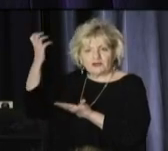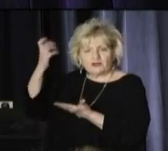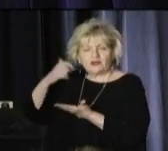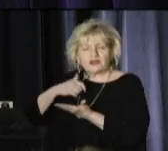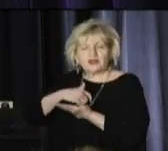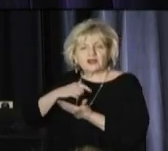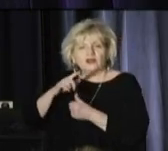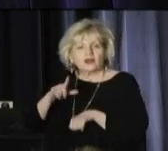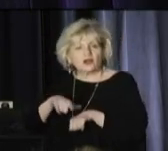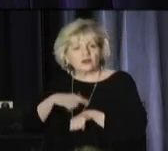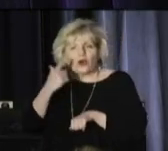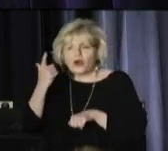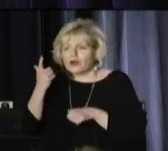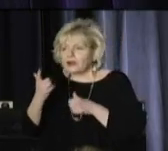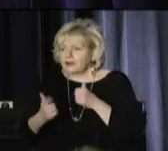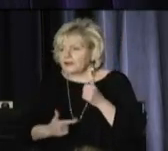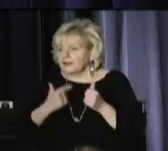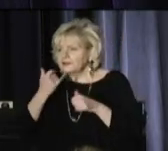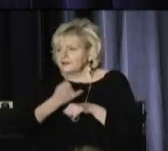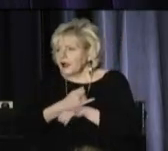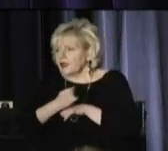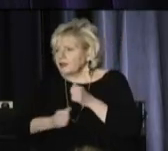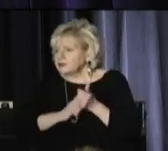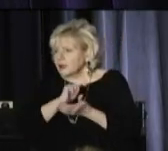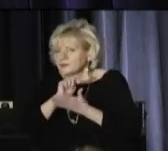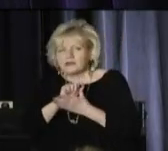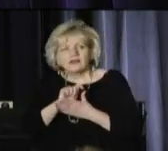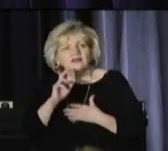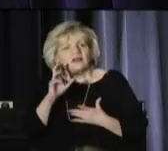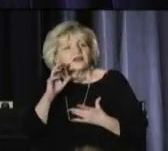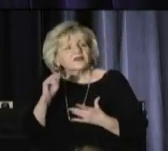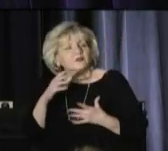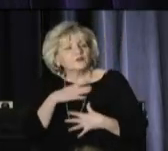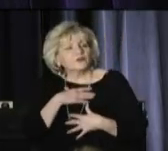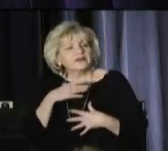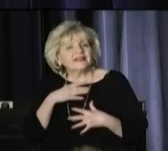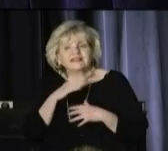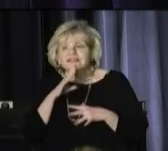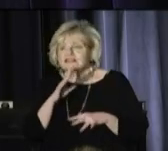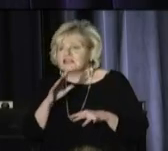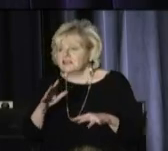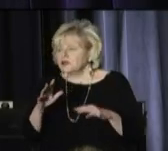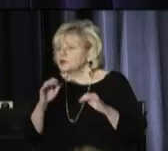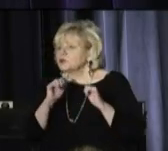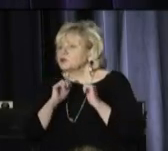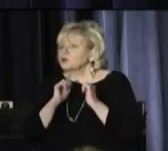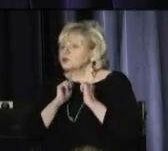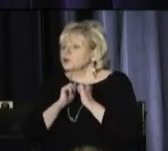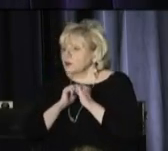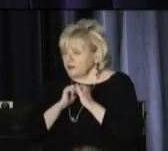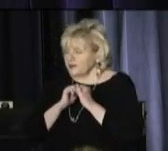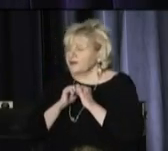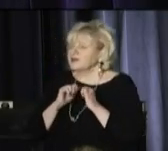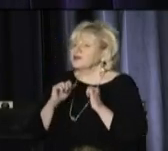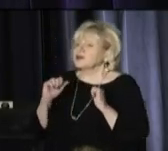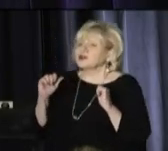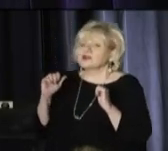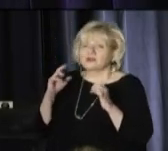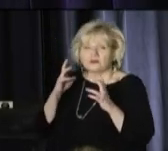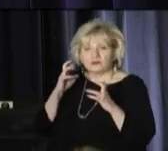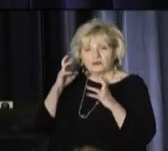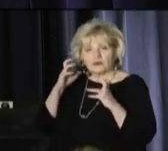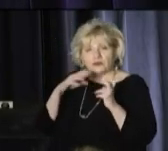light of island time, a swollen expanse like the breathing sea amongst the grizzled whites. Who could tell